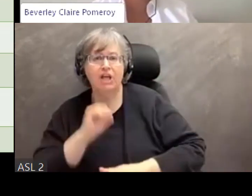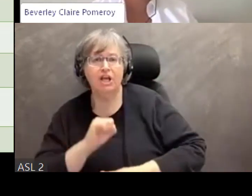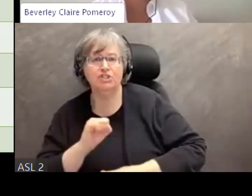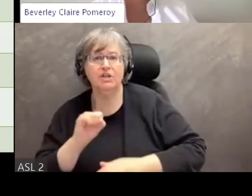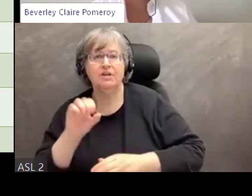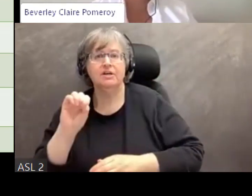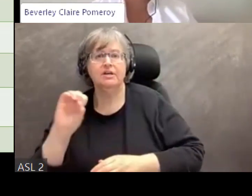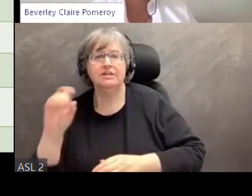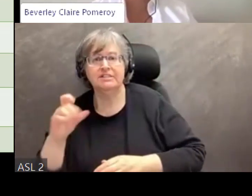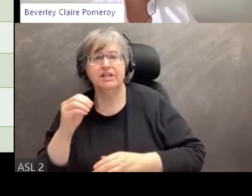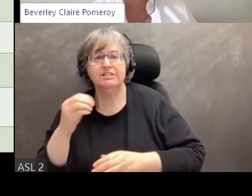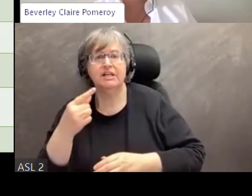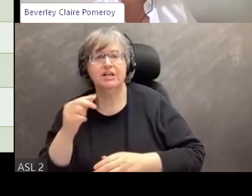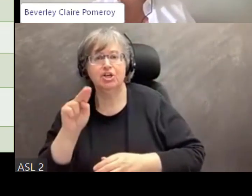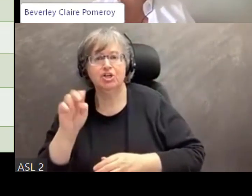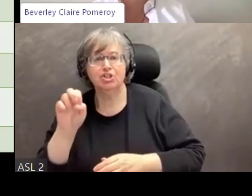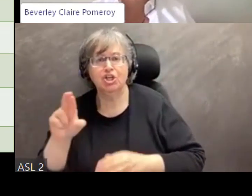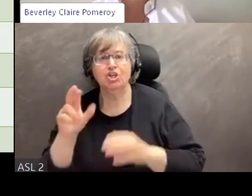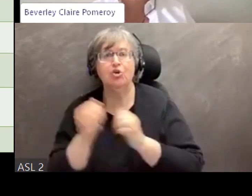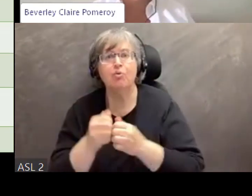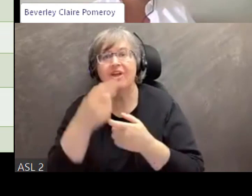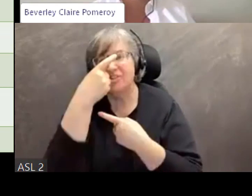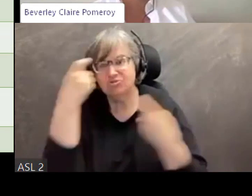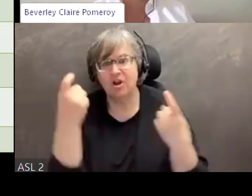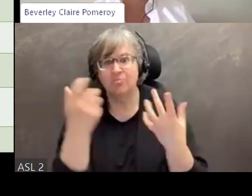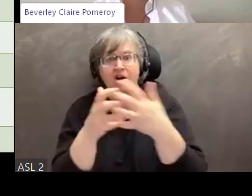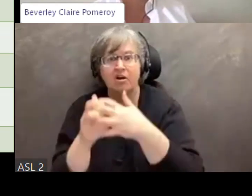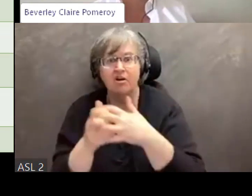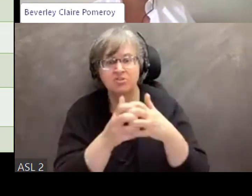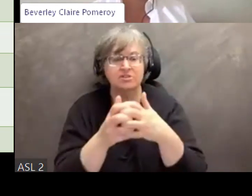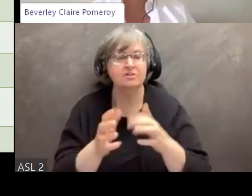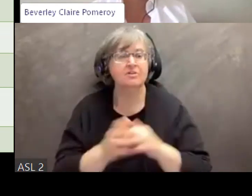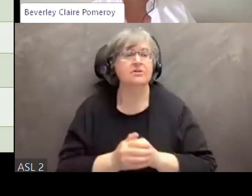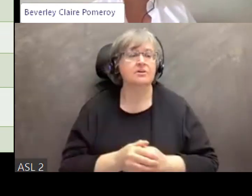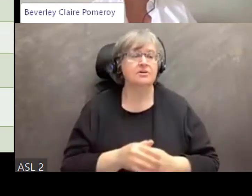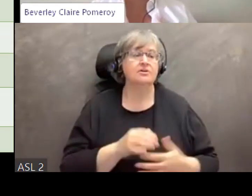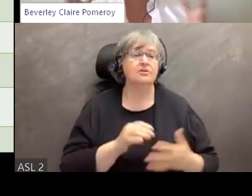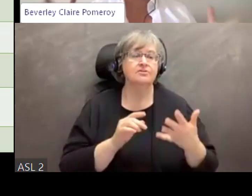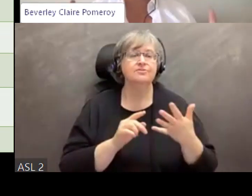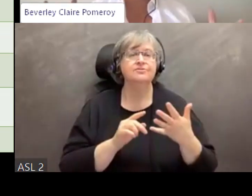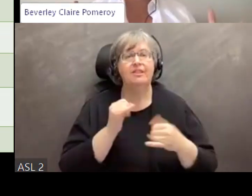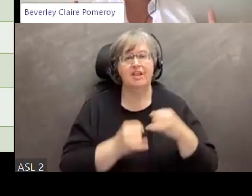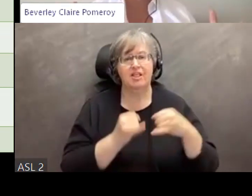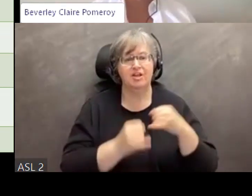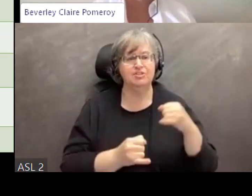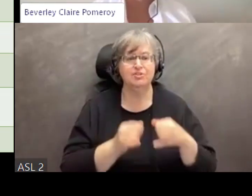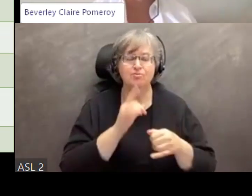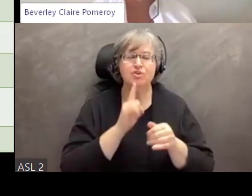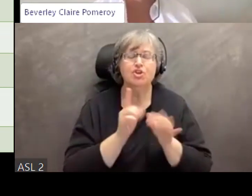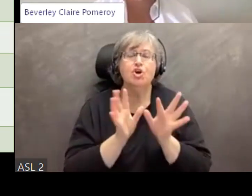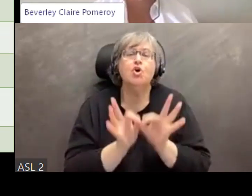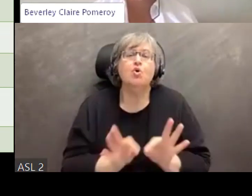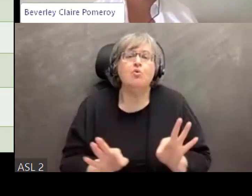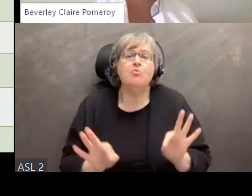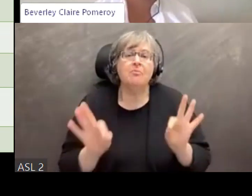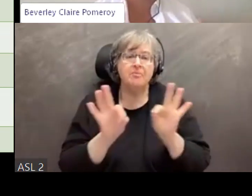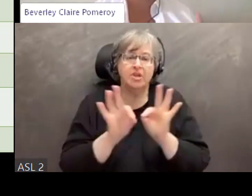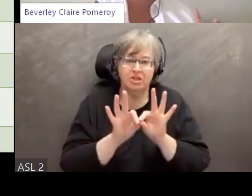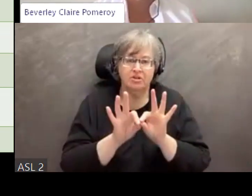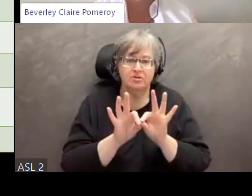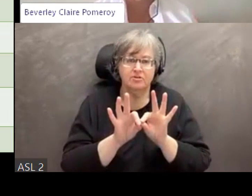class, age, sex, and gender with trauma. And then again, of course, last but not least, really